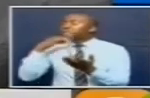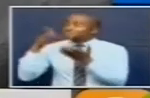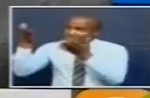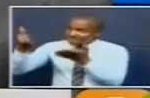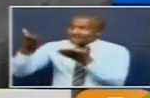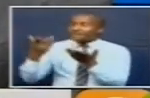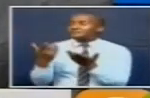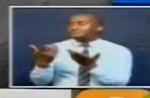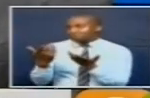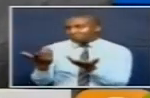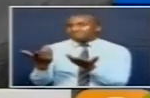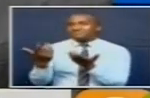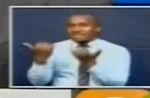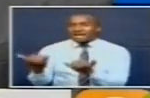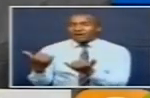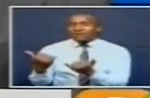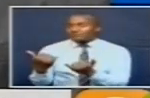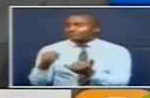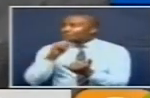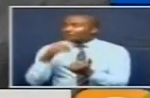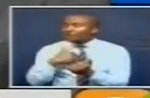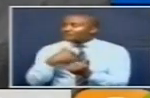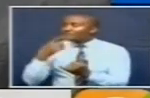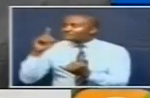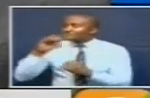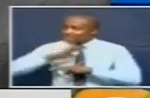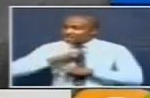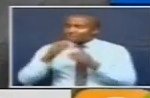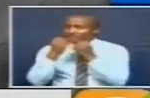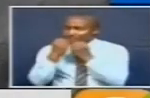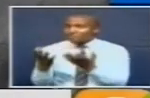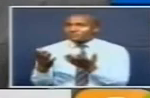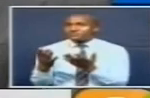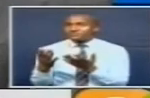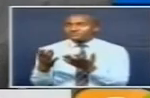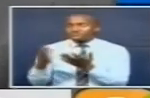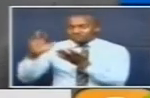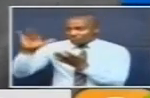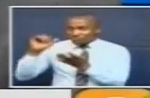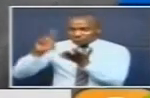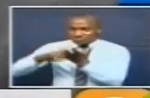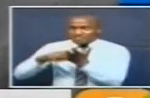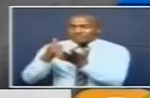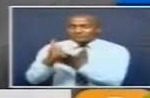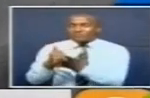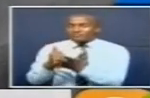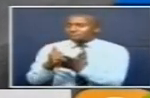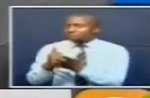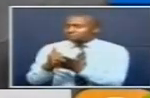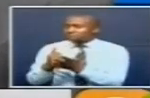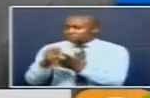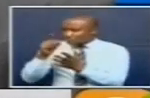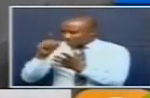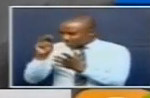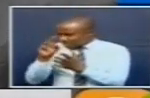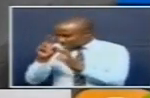this case, you find that we don't have adequate information at the civil registry to allow us to address the issue of the 1 million. Right. But one